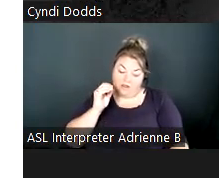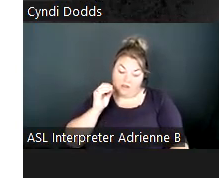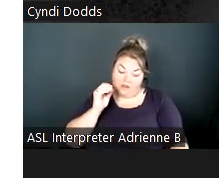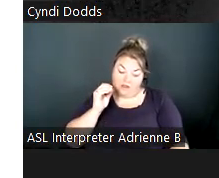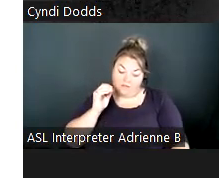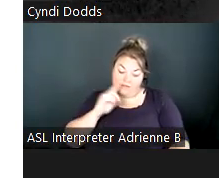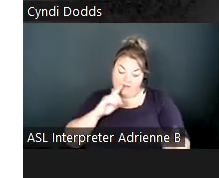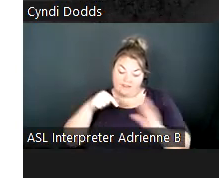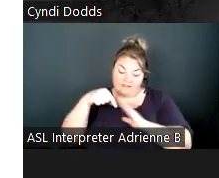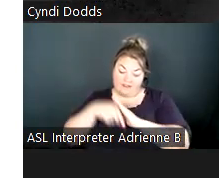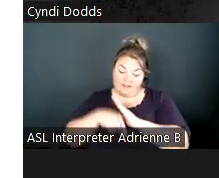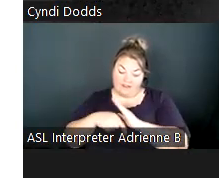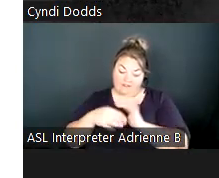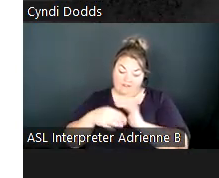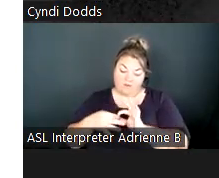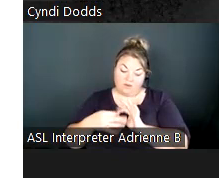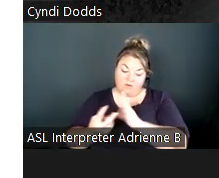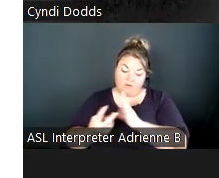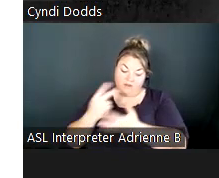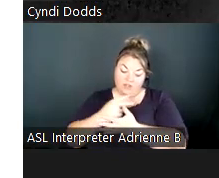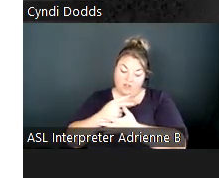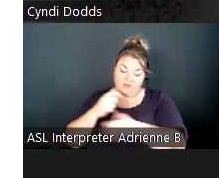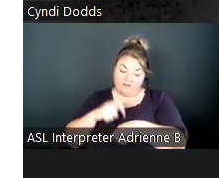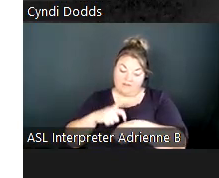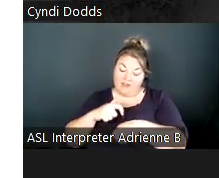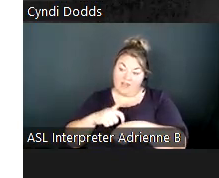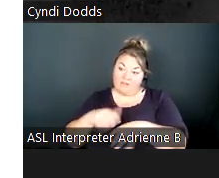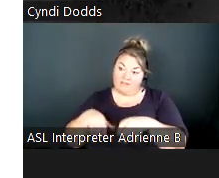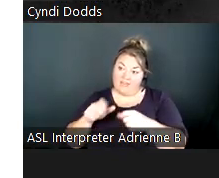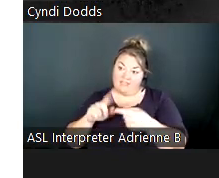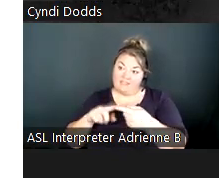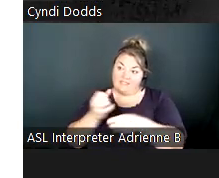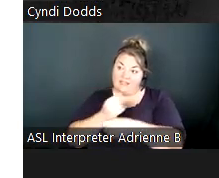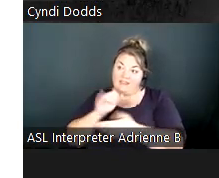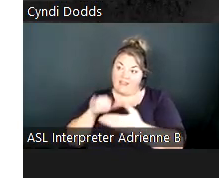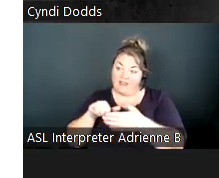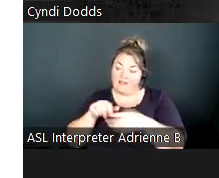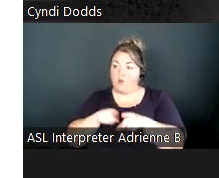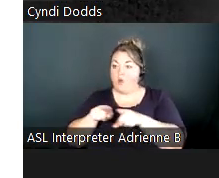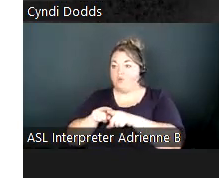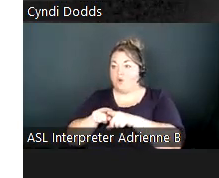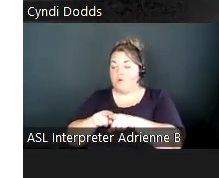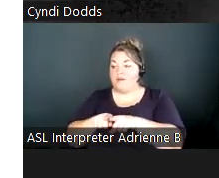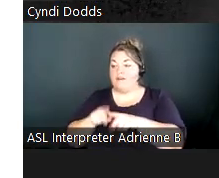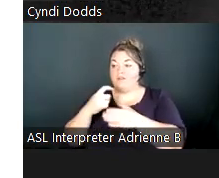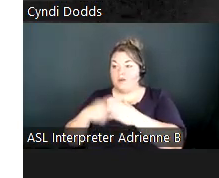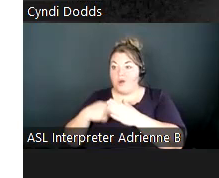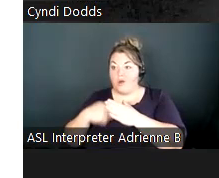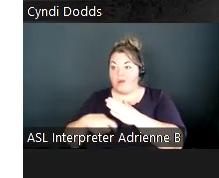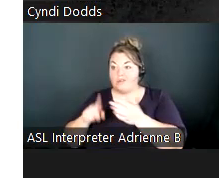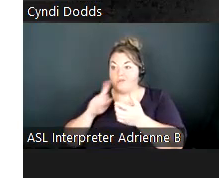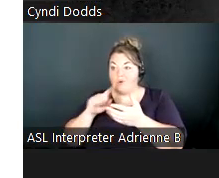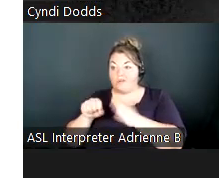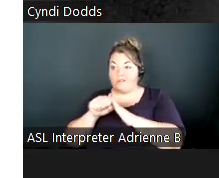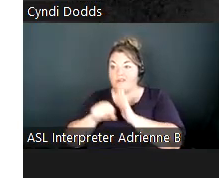extensive in terms of the review, the time that it takes to get them, and also the cost to state